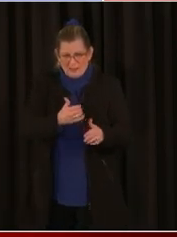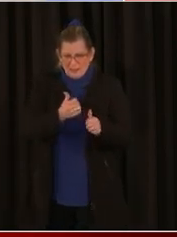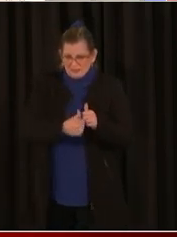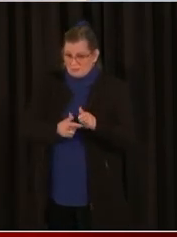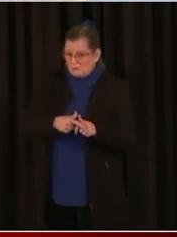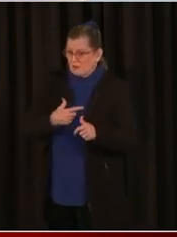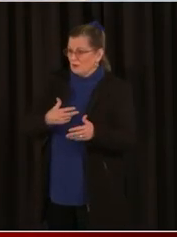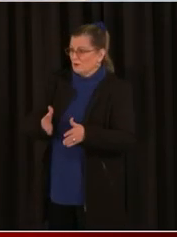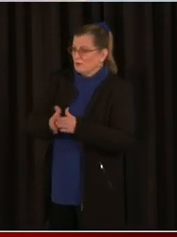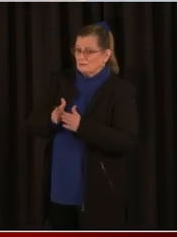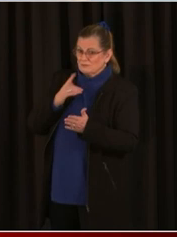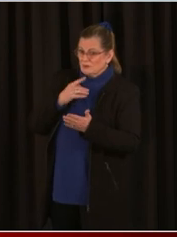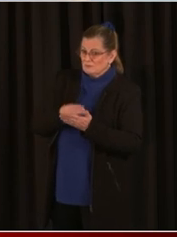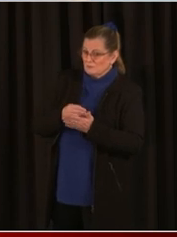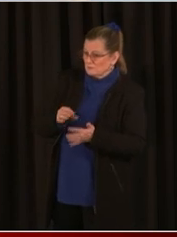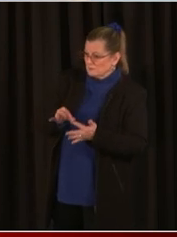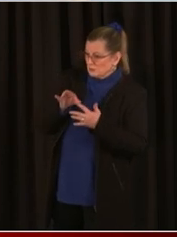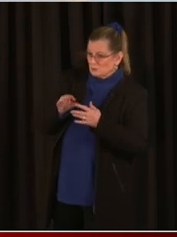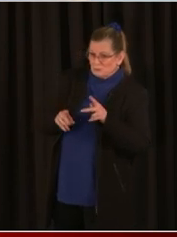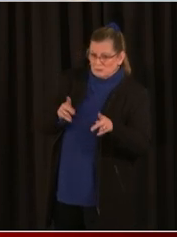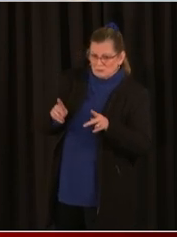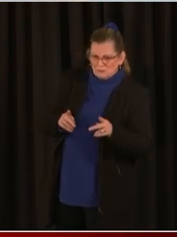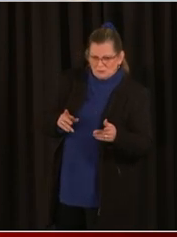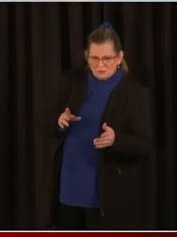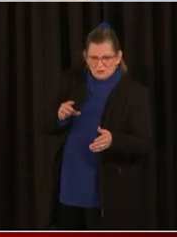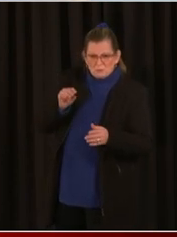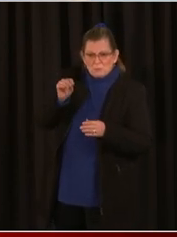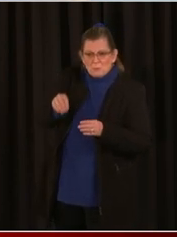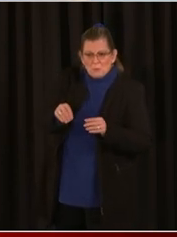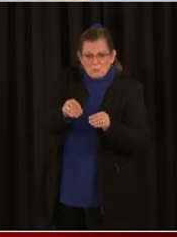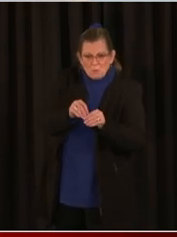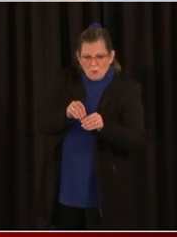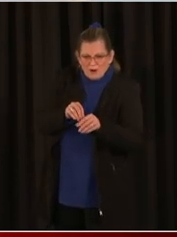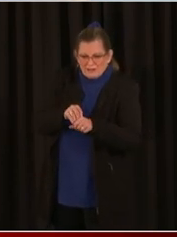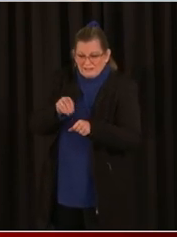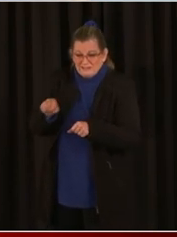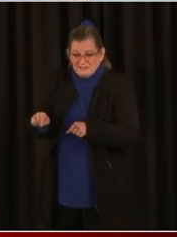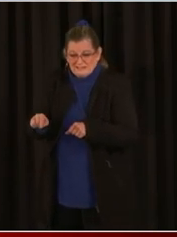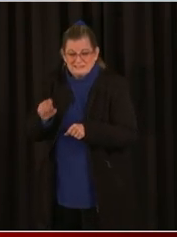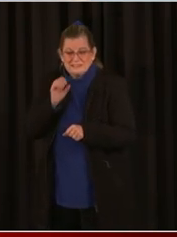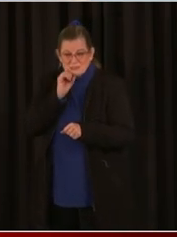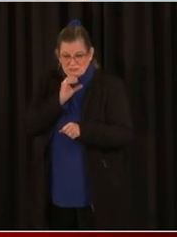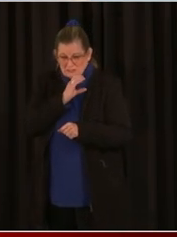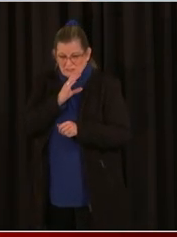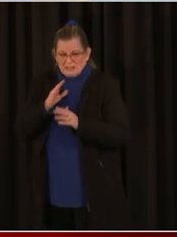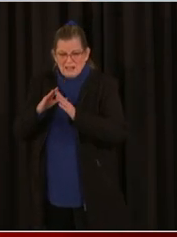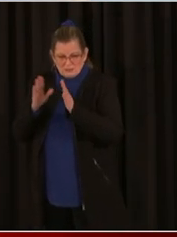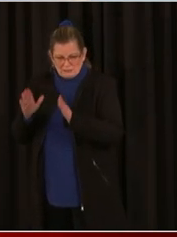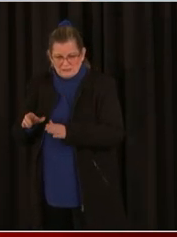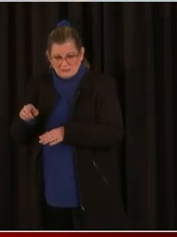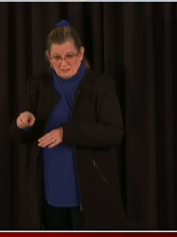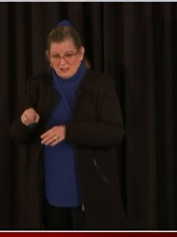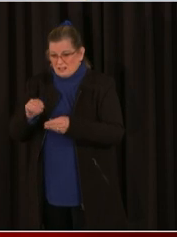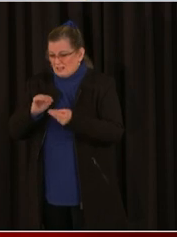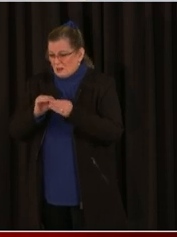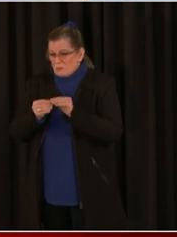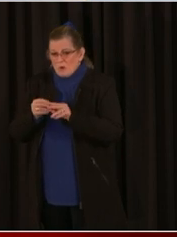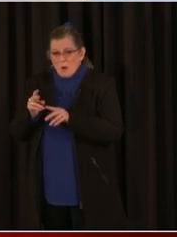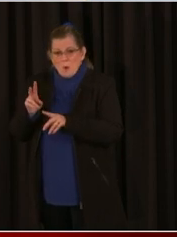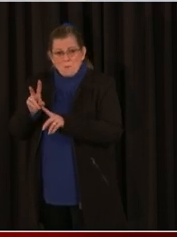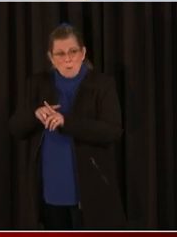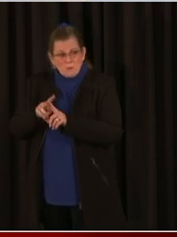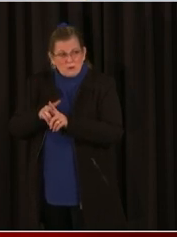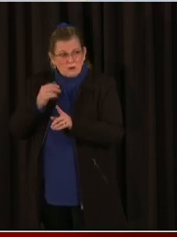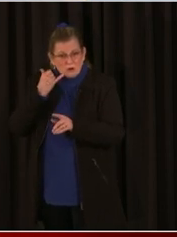to do something for a special population, put more into senior residential housing, the number of appointments that can go into that call center